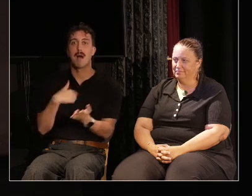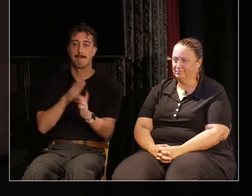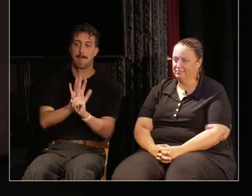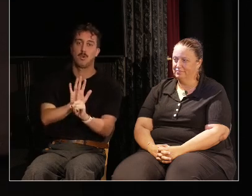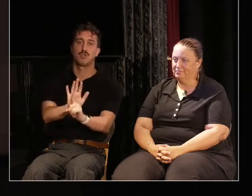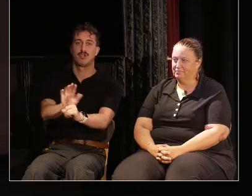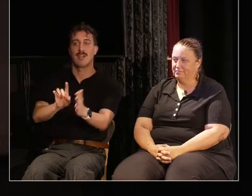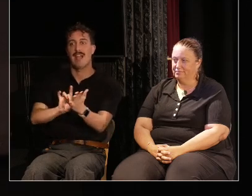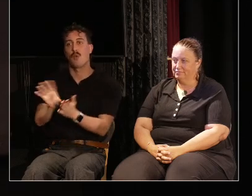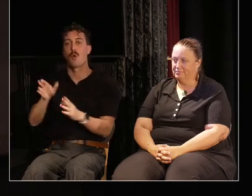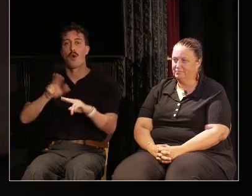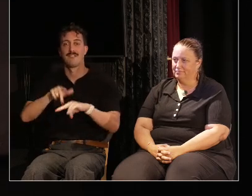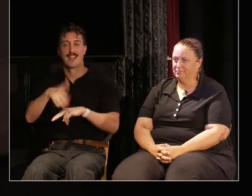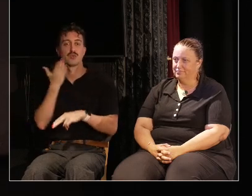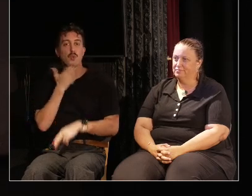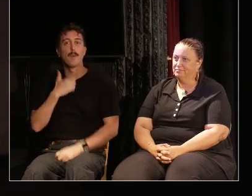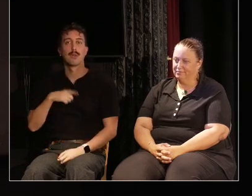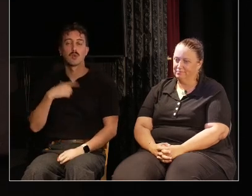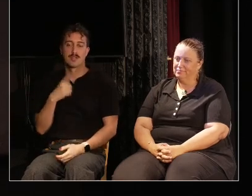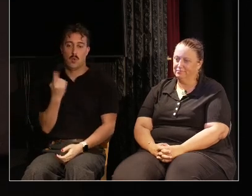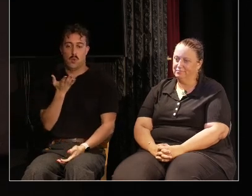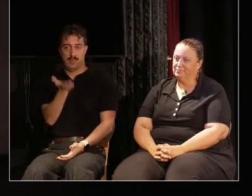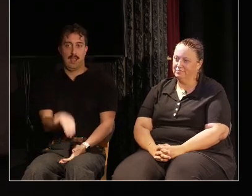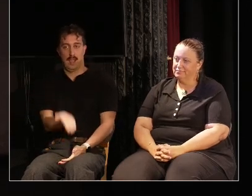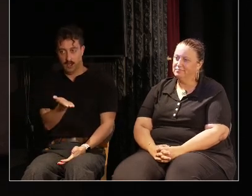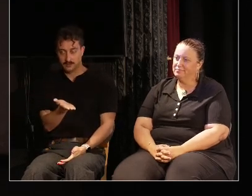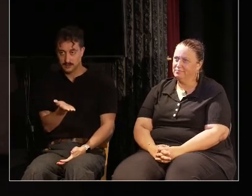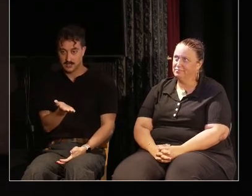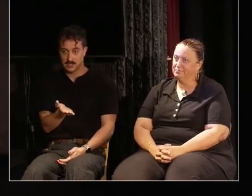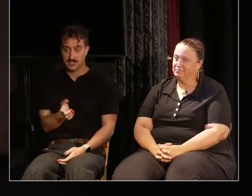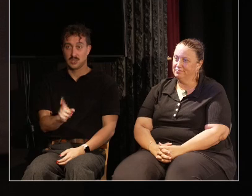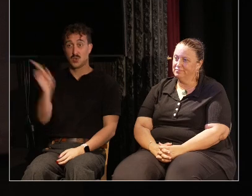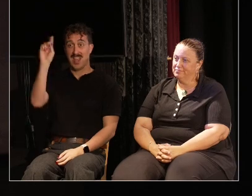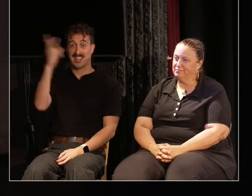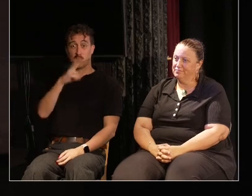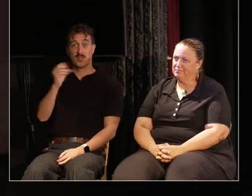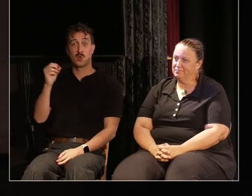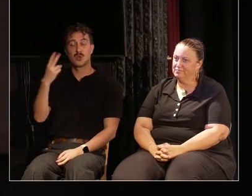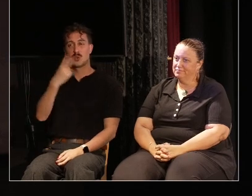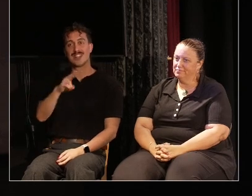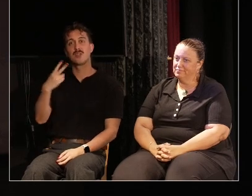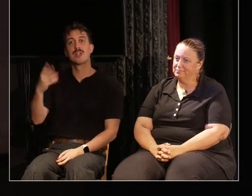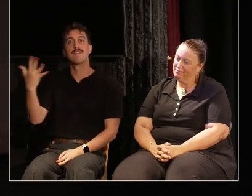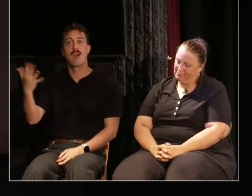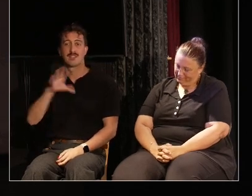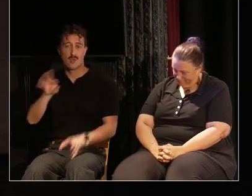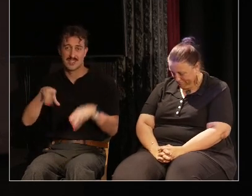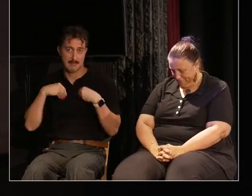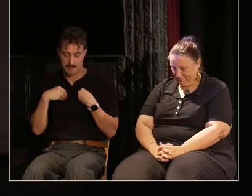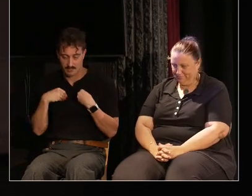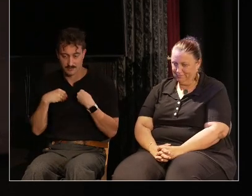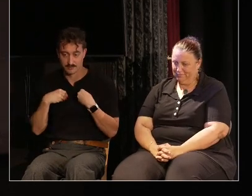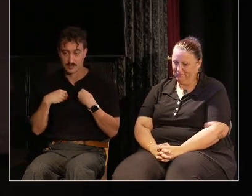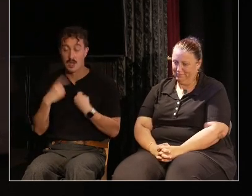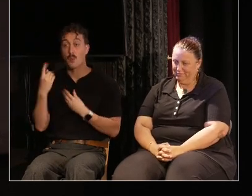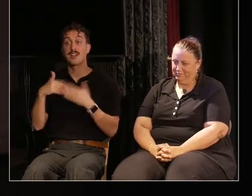because of who they are. And, you know, in this day and age, it's just not acceptable. You know, it's funny, I was door knocking